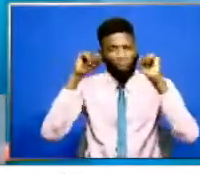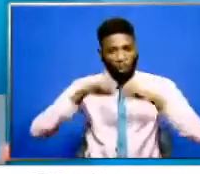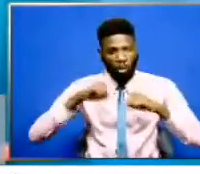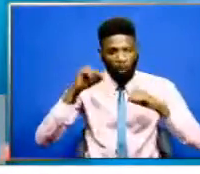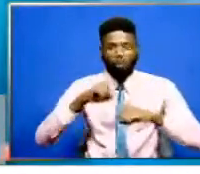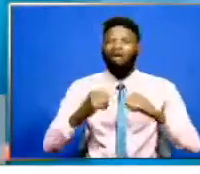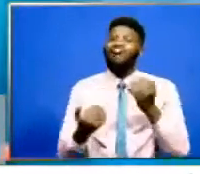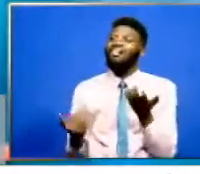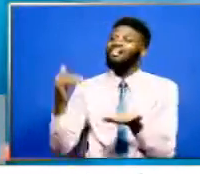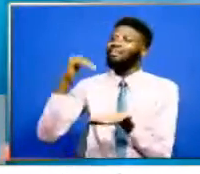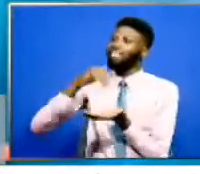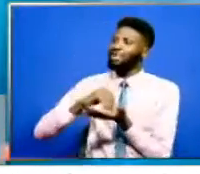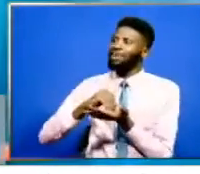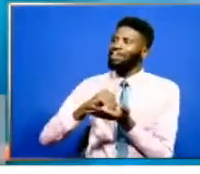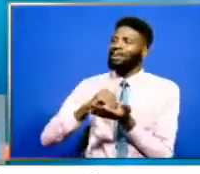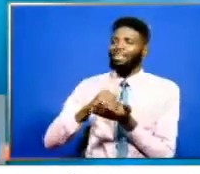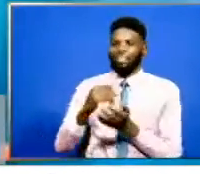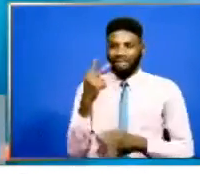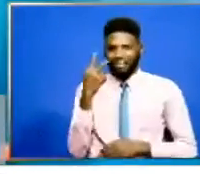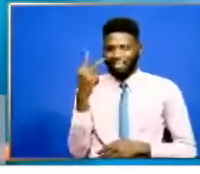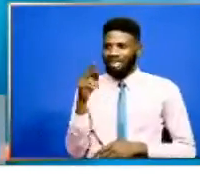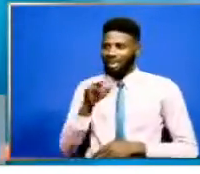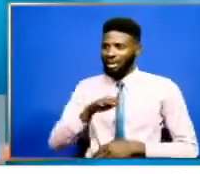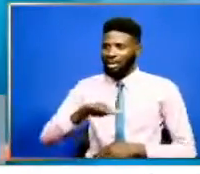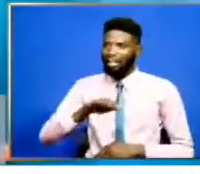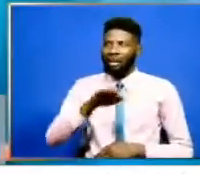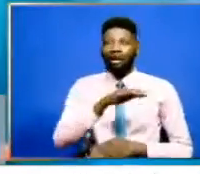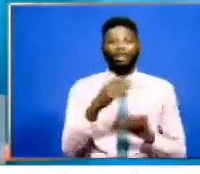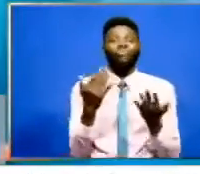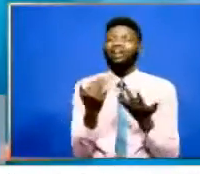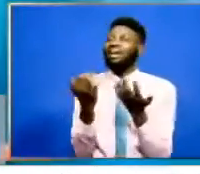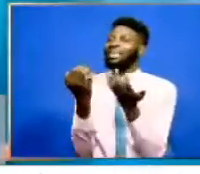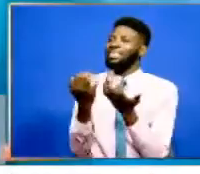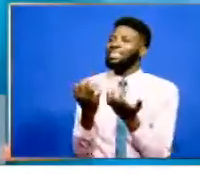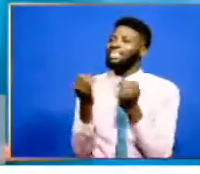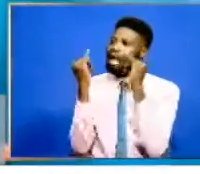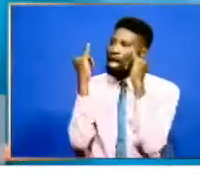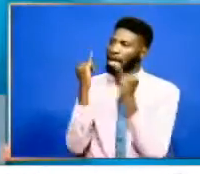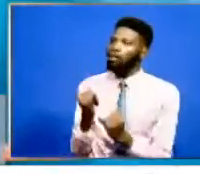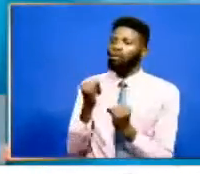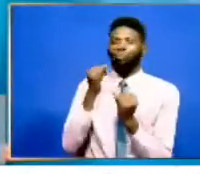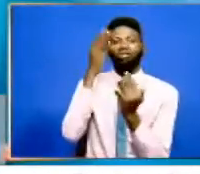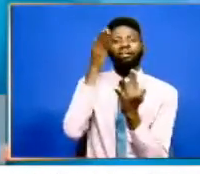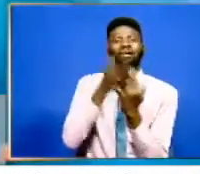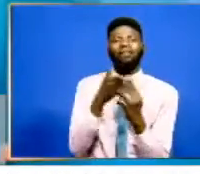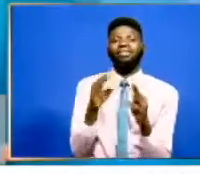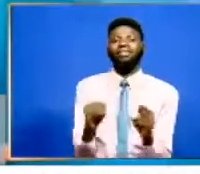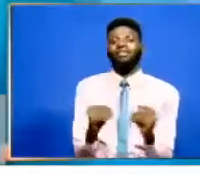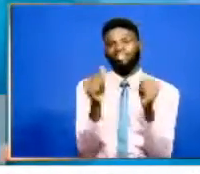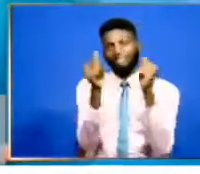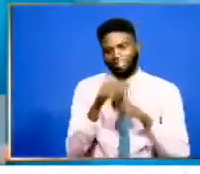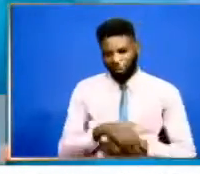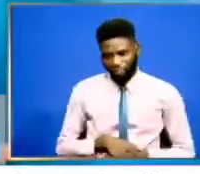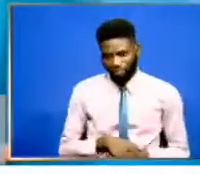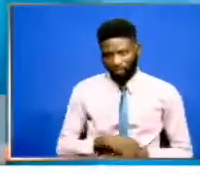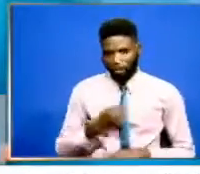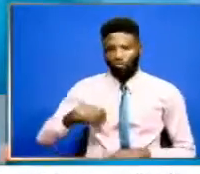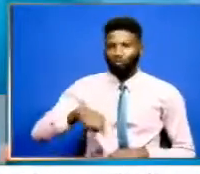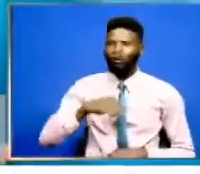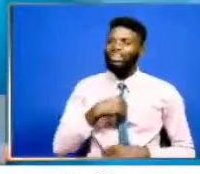into areas that need new interventions. What we need to